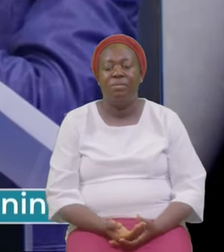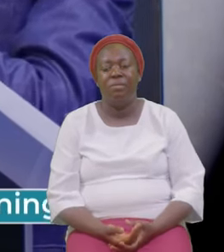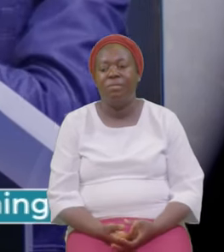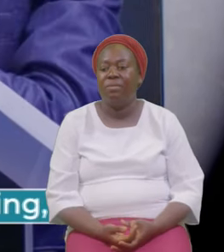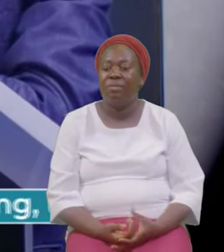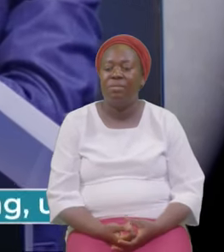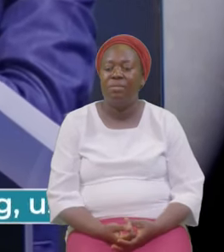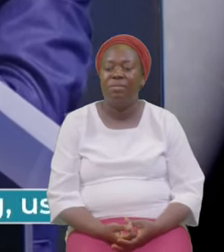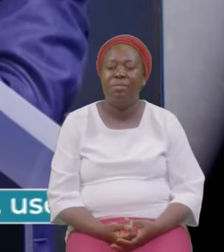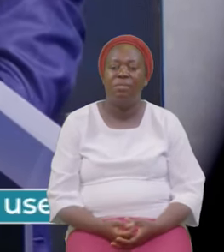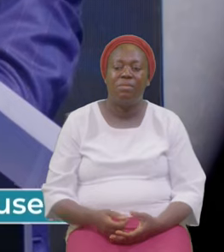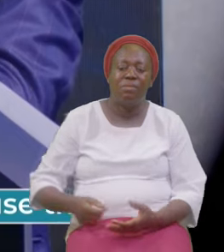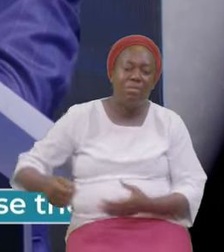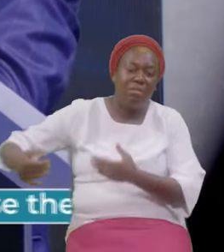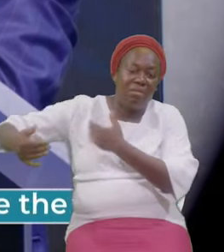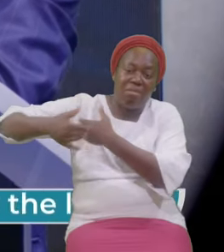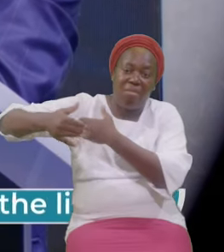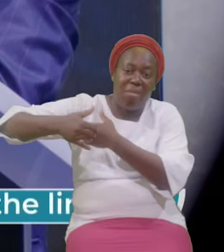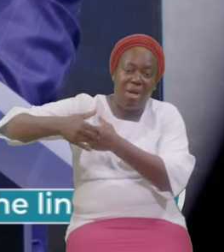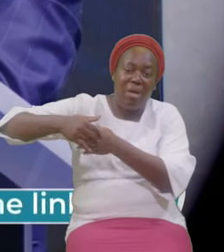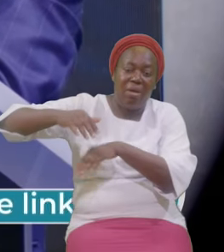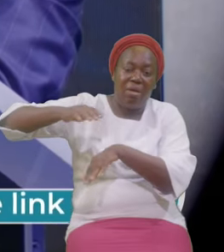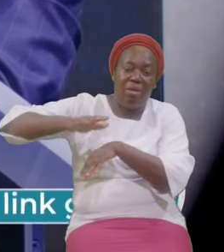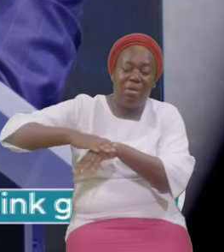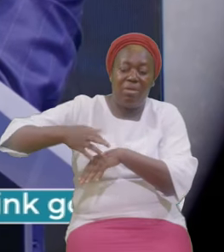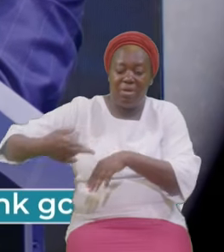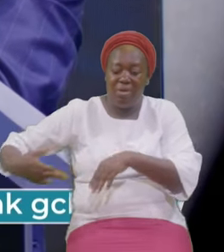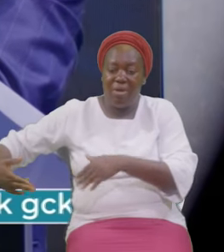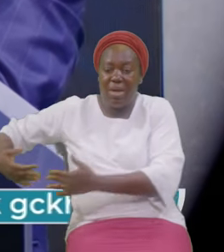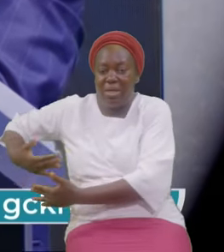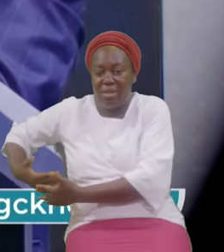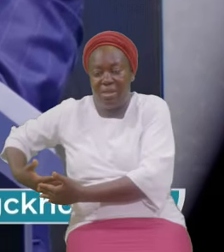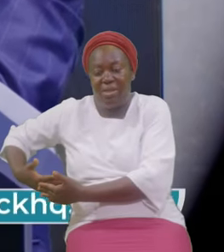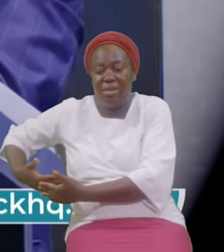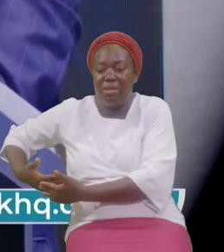Behind, on the right side, please, behind. On the right side.